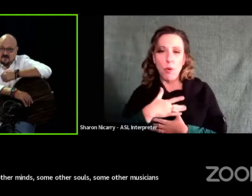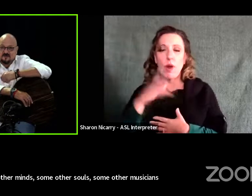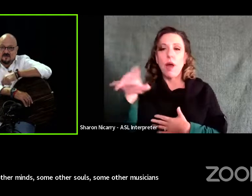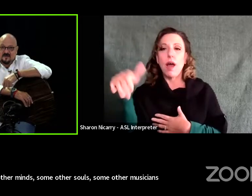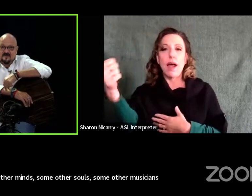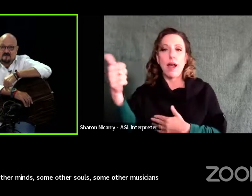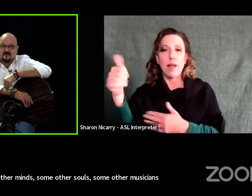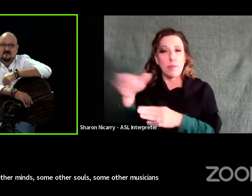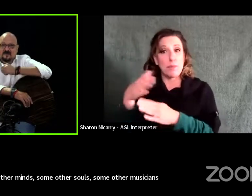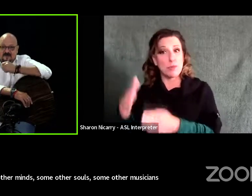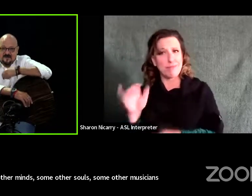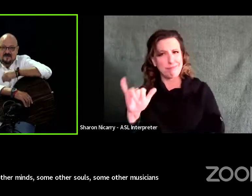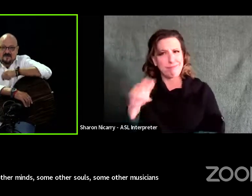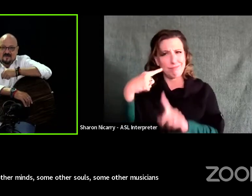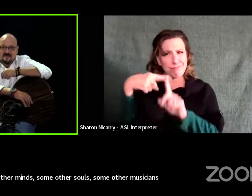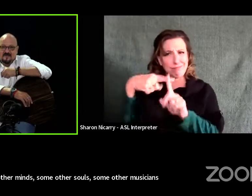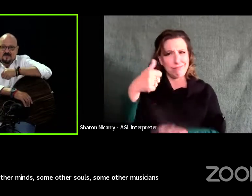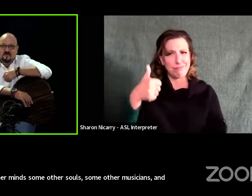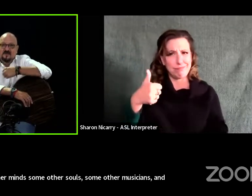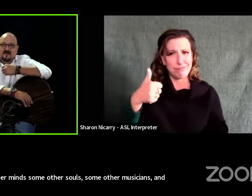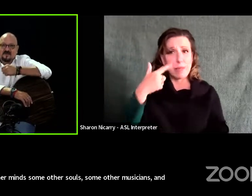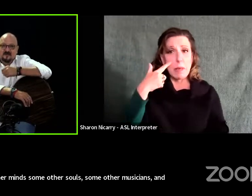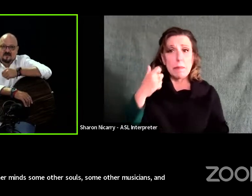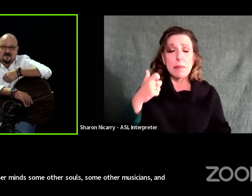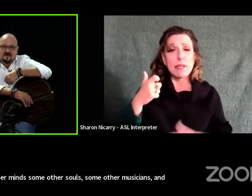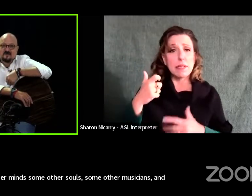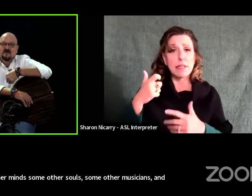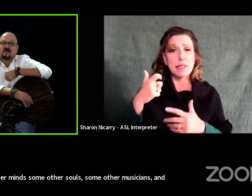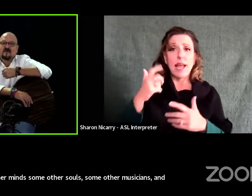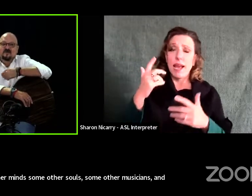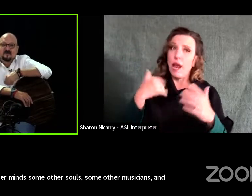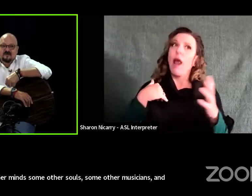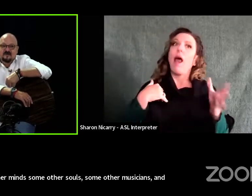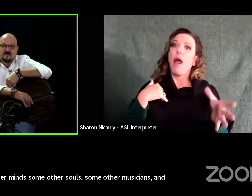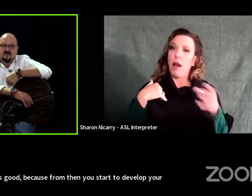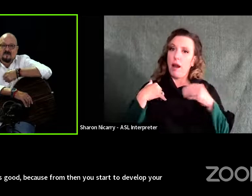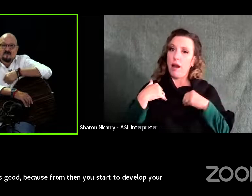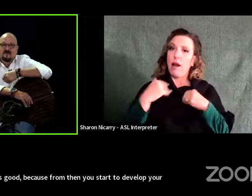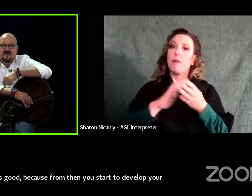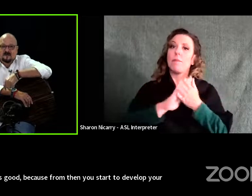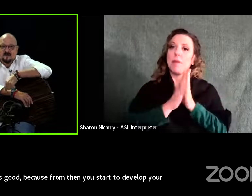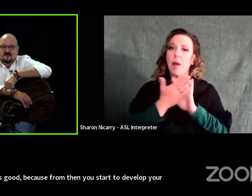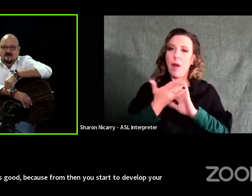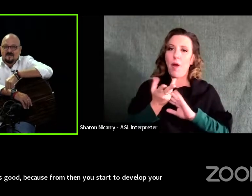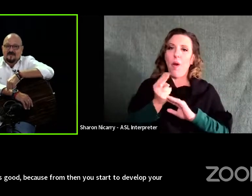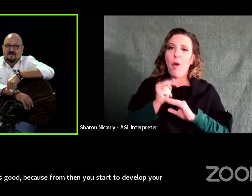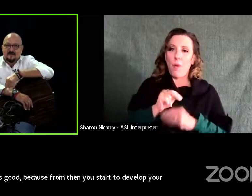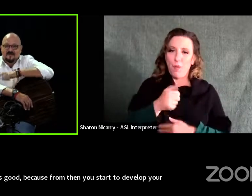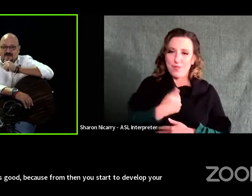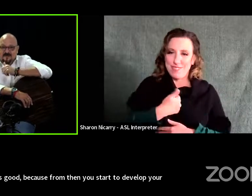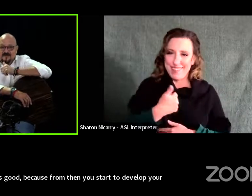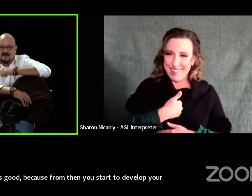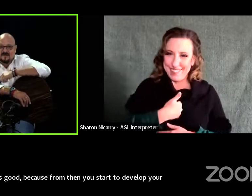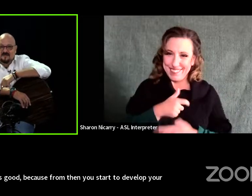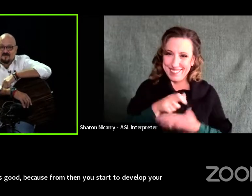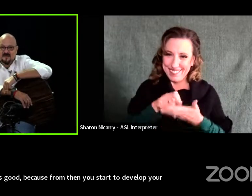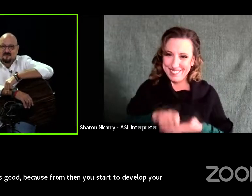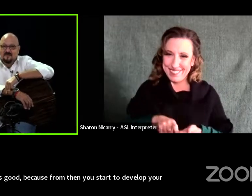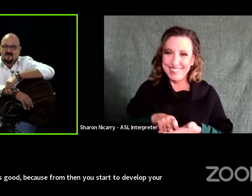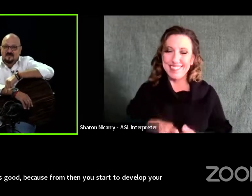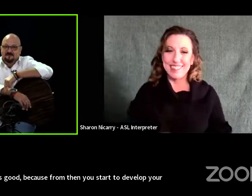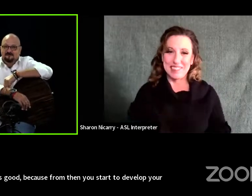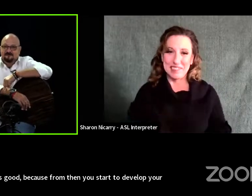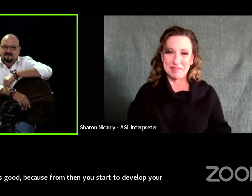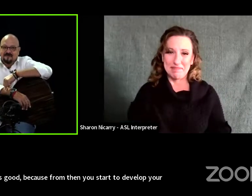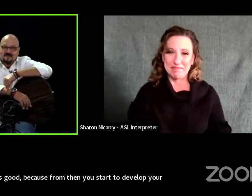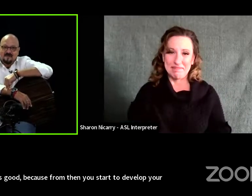it's good because from then you start to develop your own sound, and that's the better